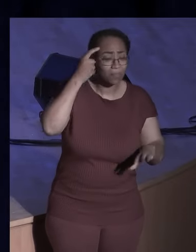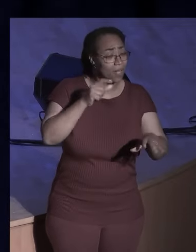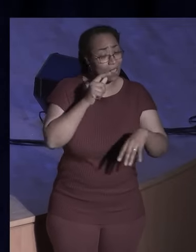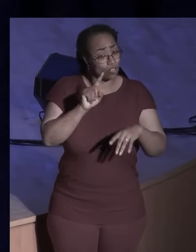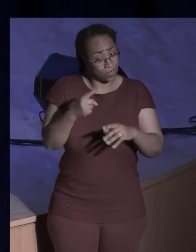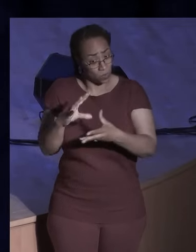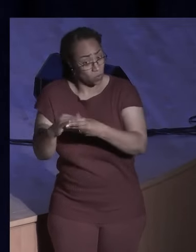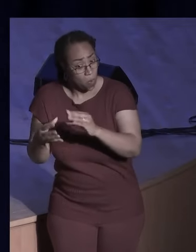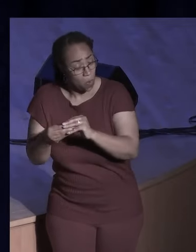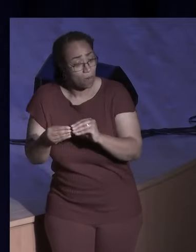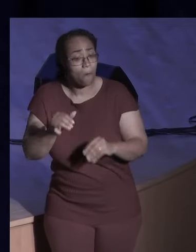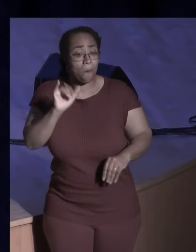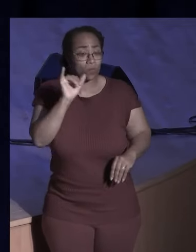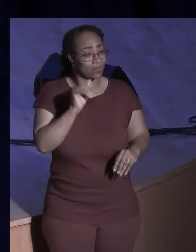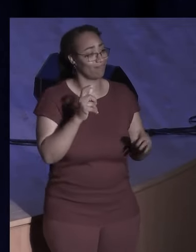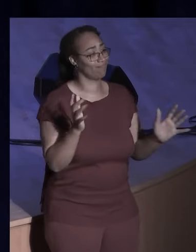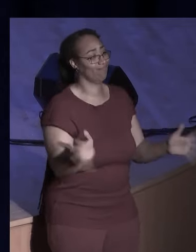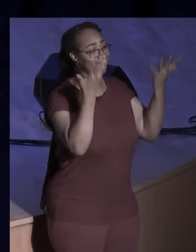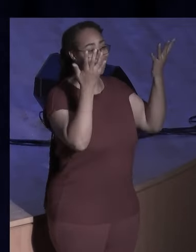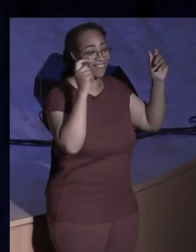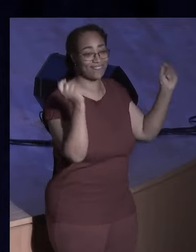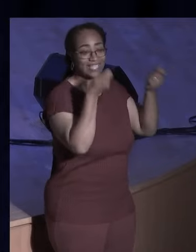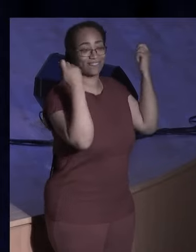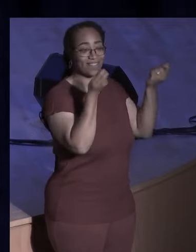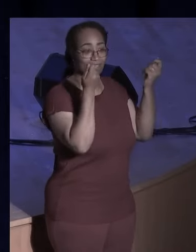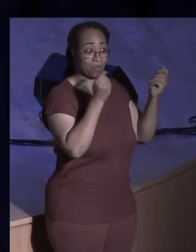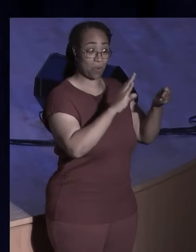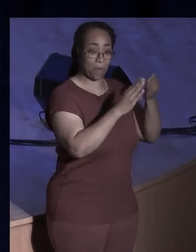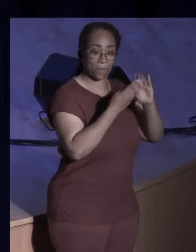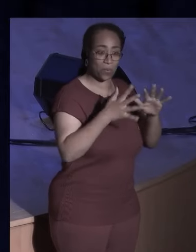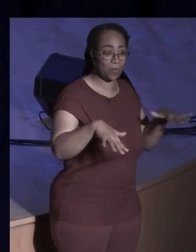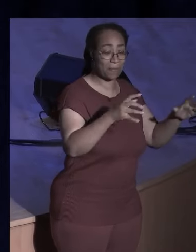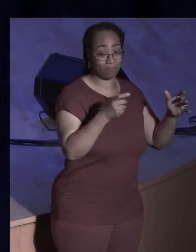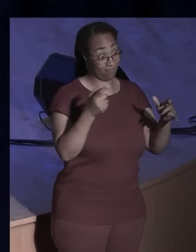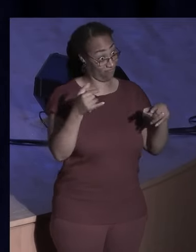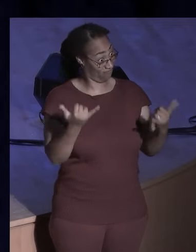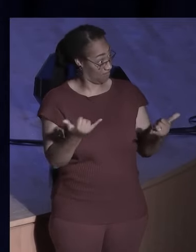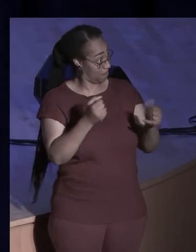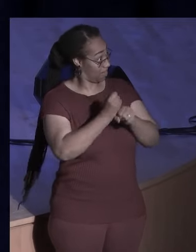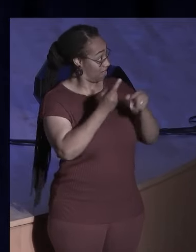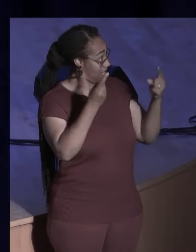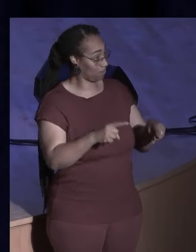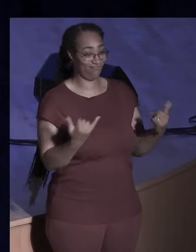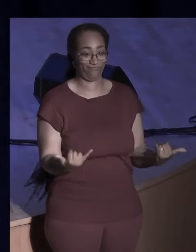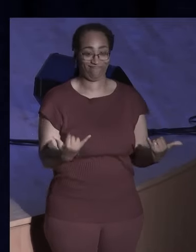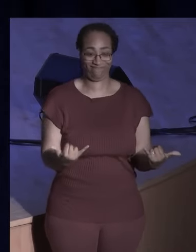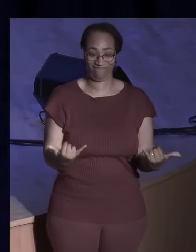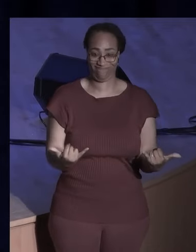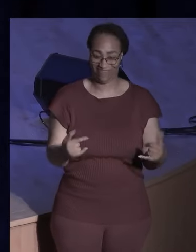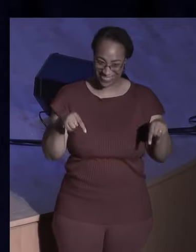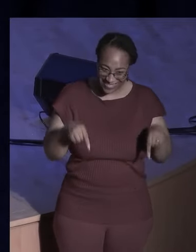of our communities, something that we are accomplishing right here with this year's Folk Life Festival, focused